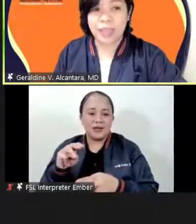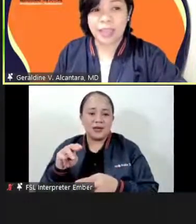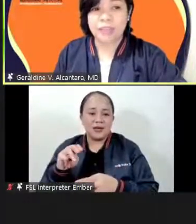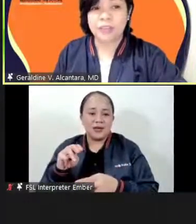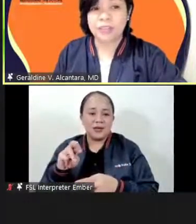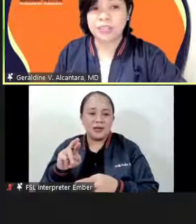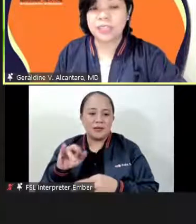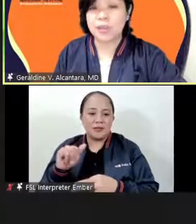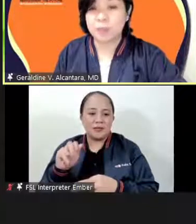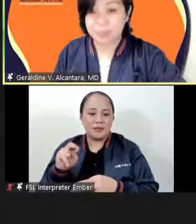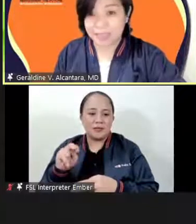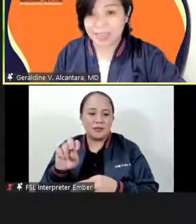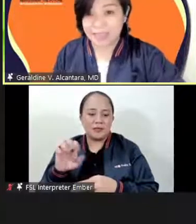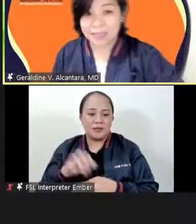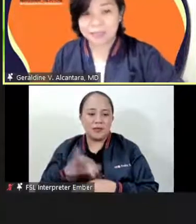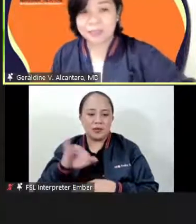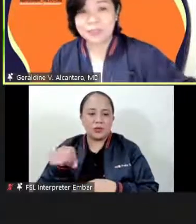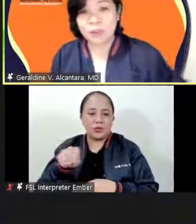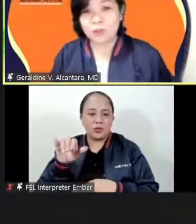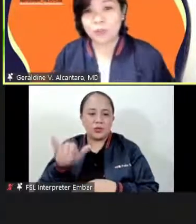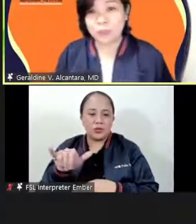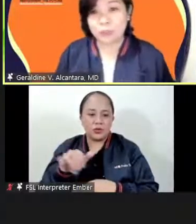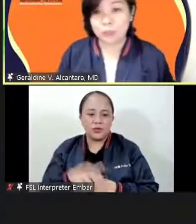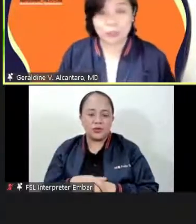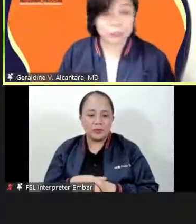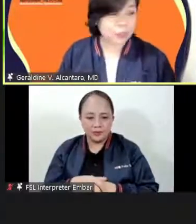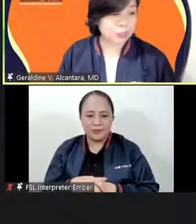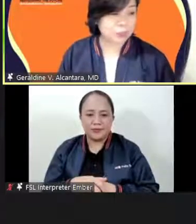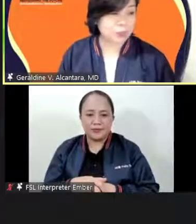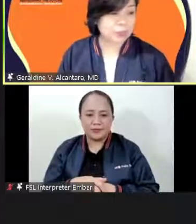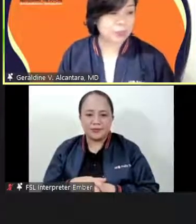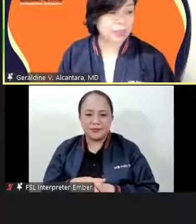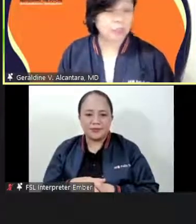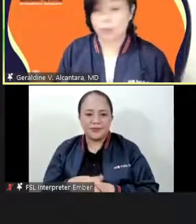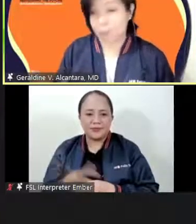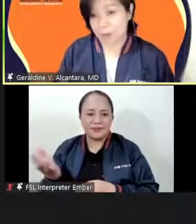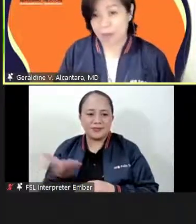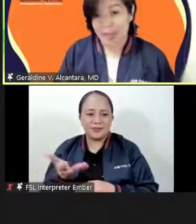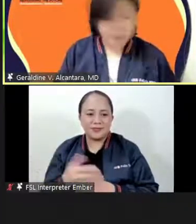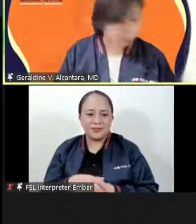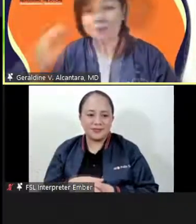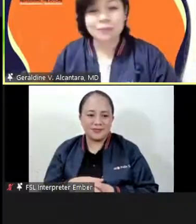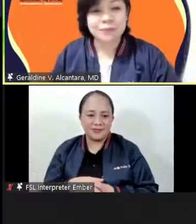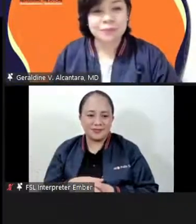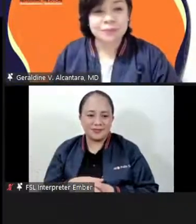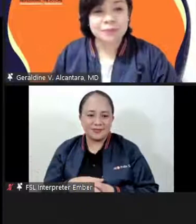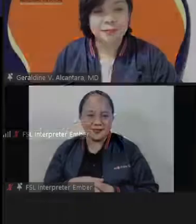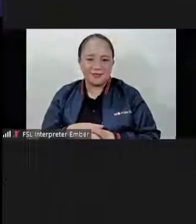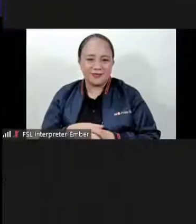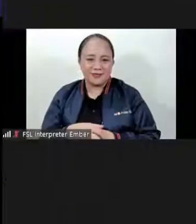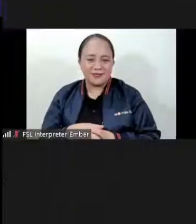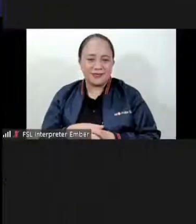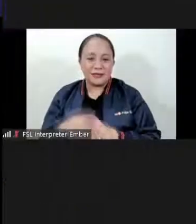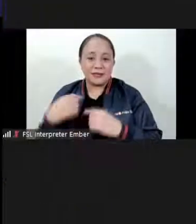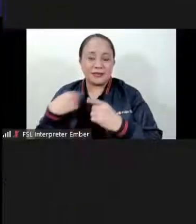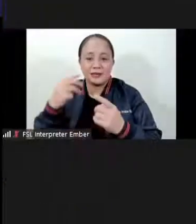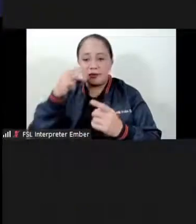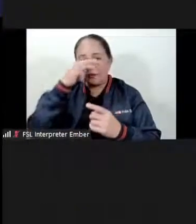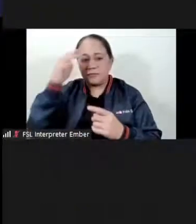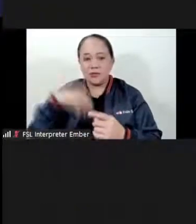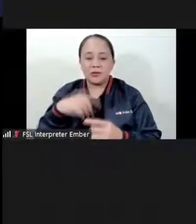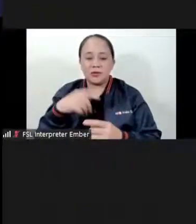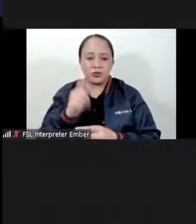Joy and Naria Maritana. Over to you, Dr. Mary Ann. Since March 2020,